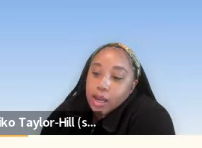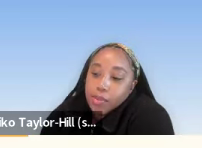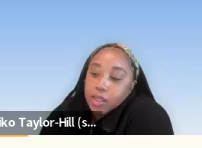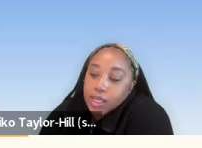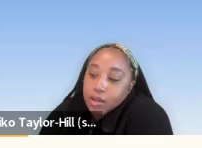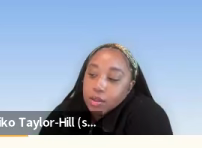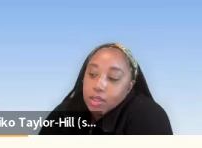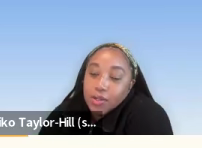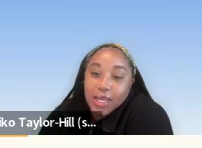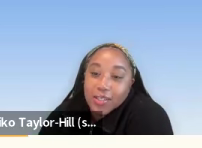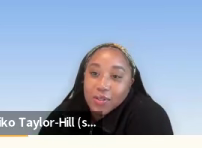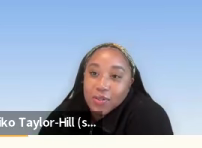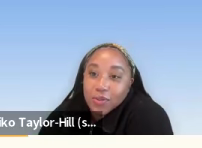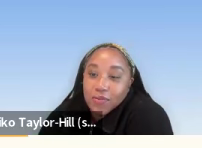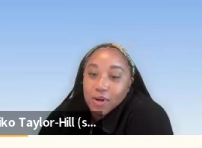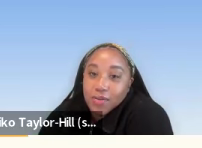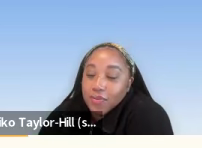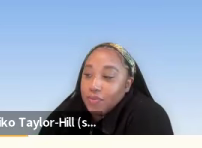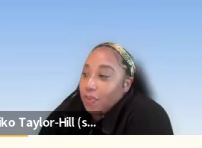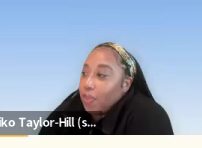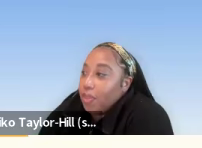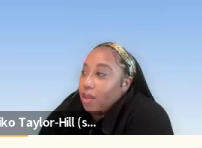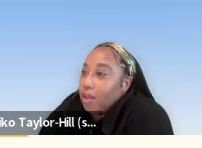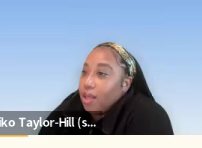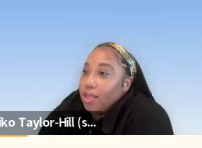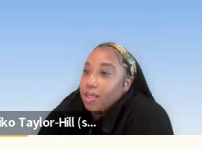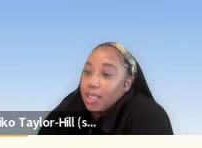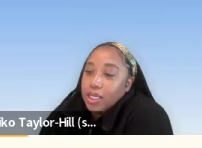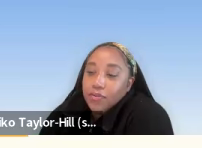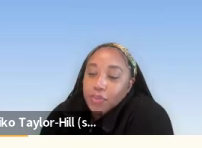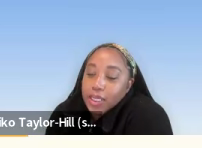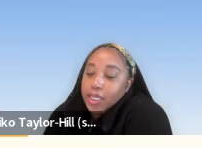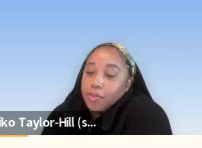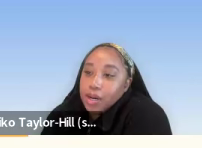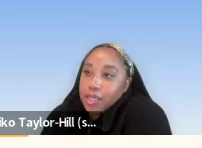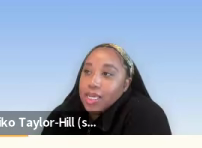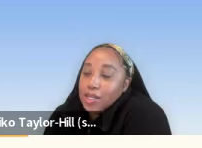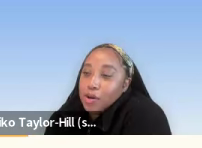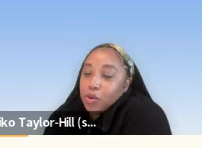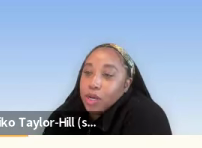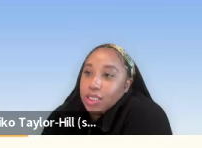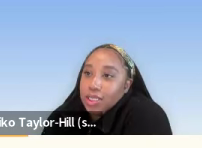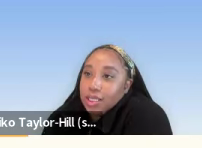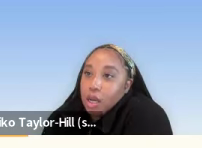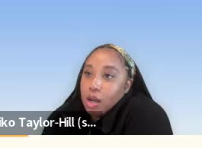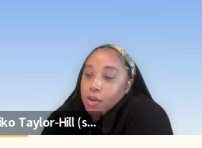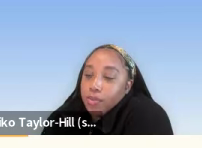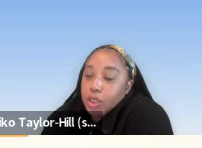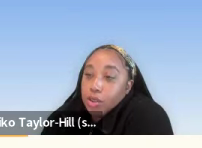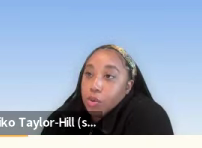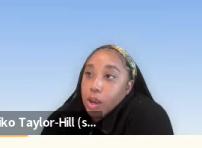and Accountability Council until late 2024. Thank you for being here, Meredith. Again, your question